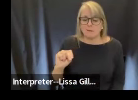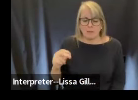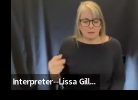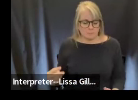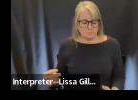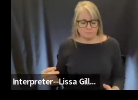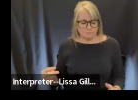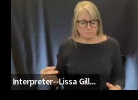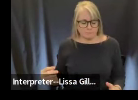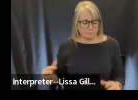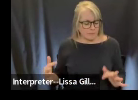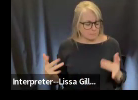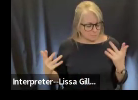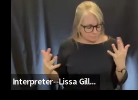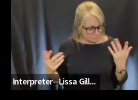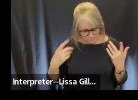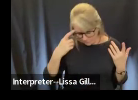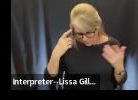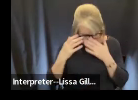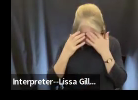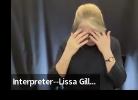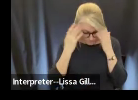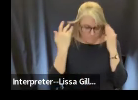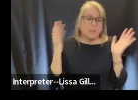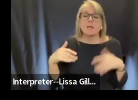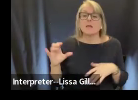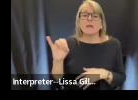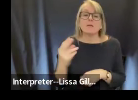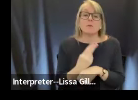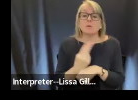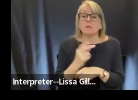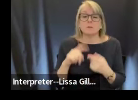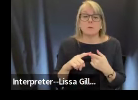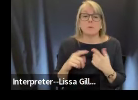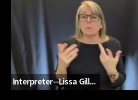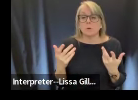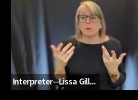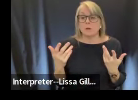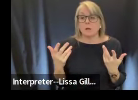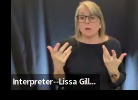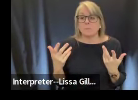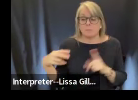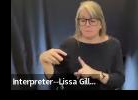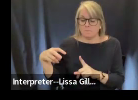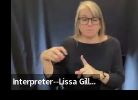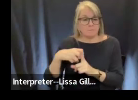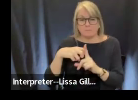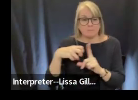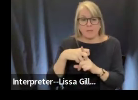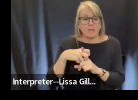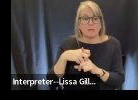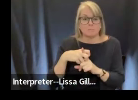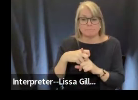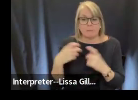my brain stopped working. I'll think of it in a second. If you plug them into any electrical extension of any